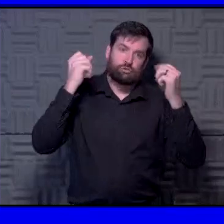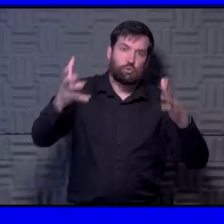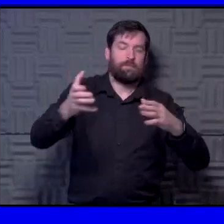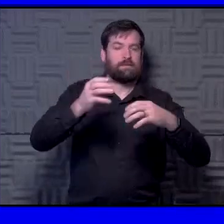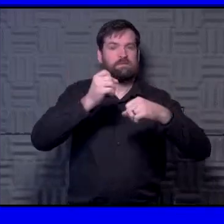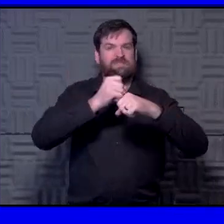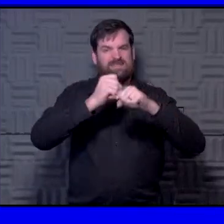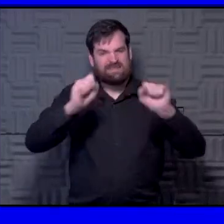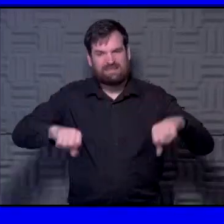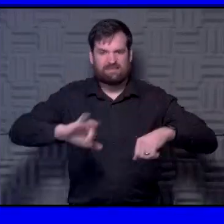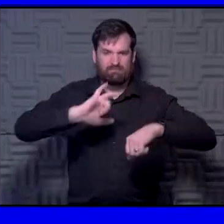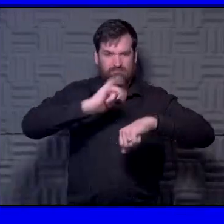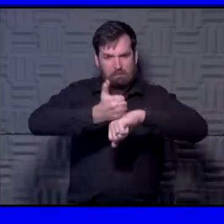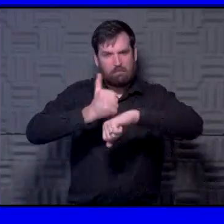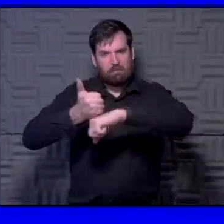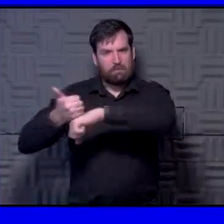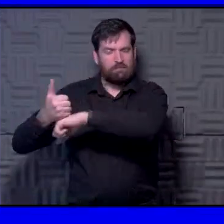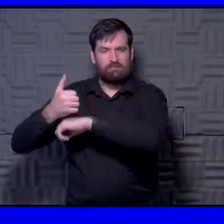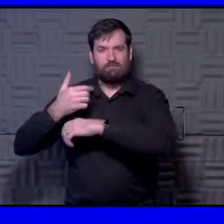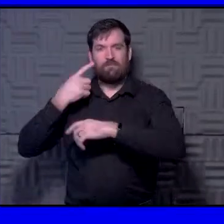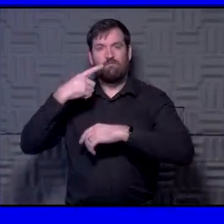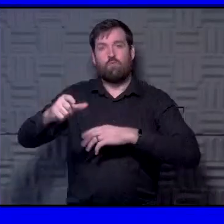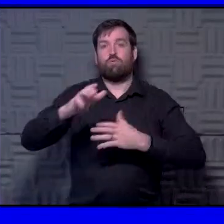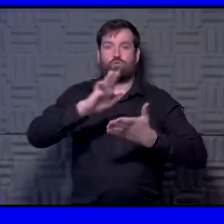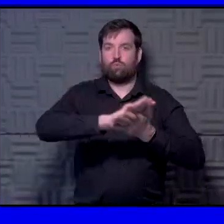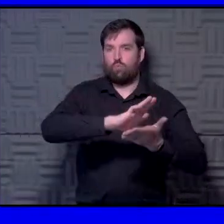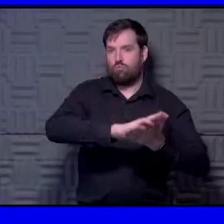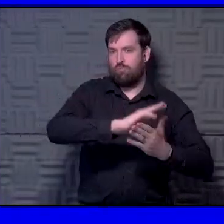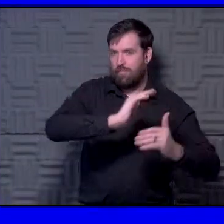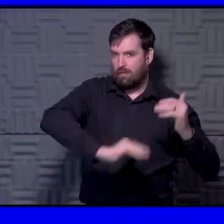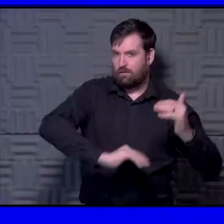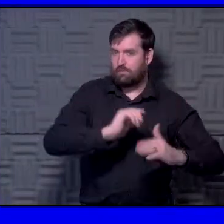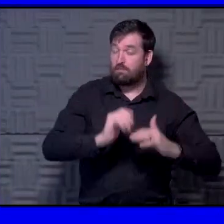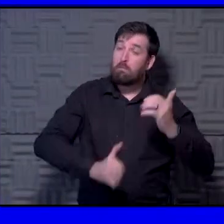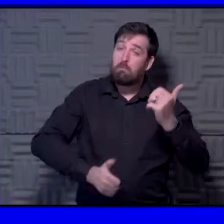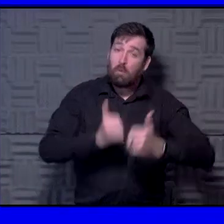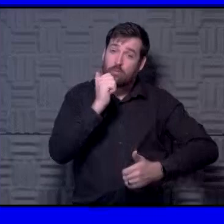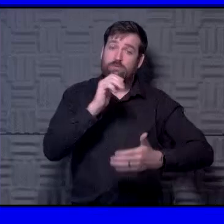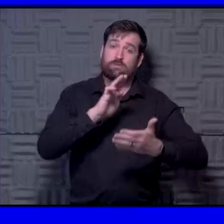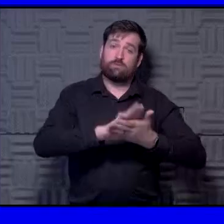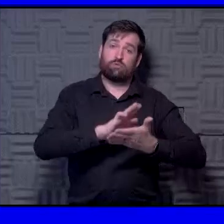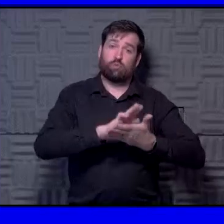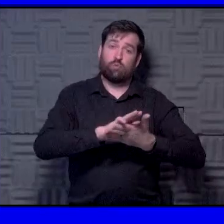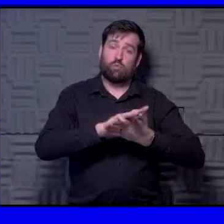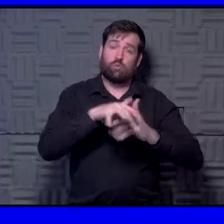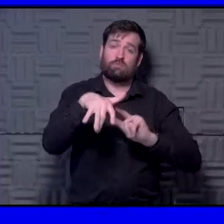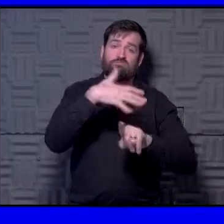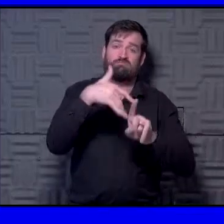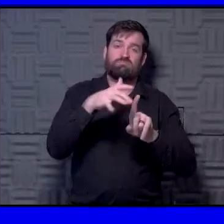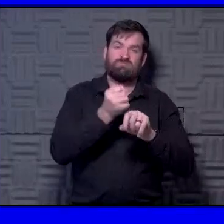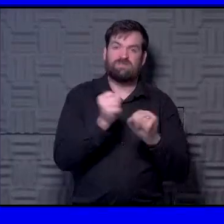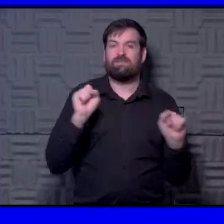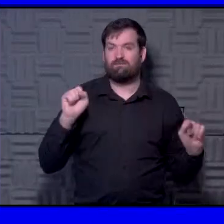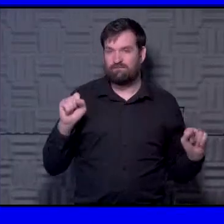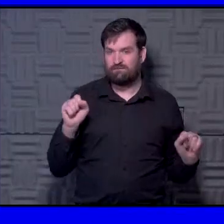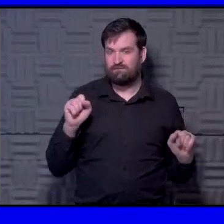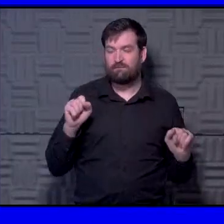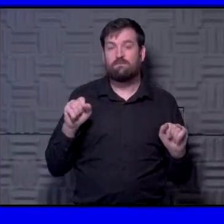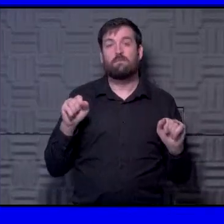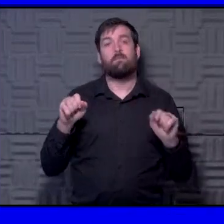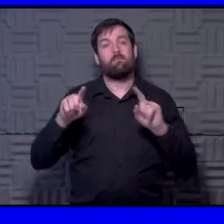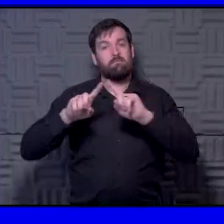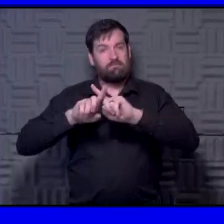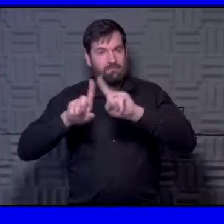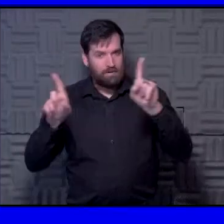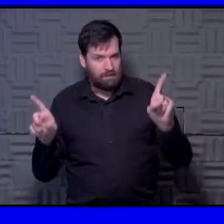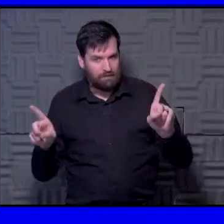protocols put in place for the environment, for the buildings of the schools, that most of those school environments are safe, but it's when